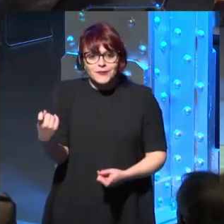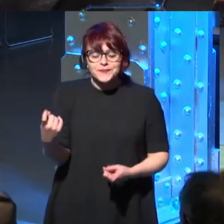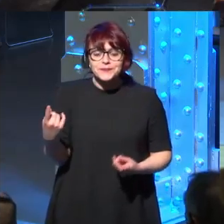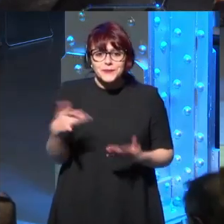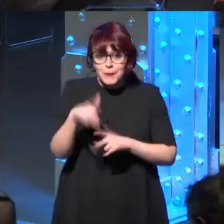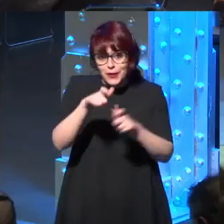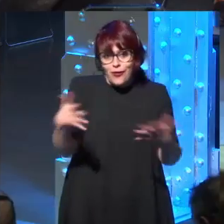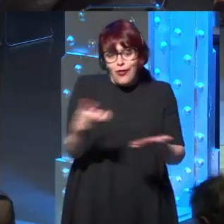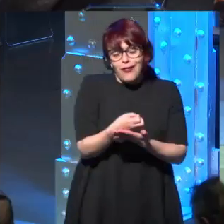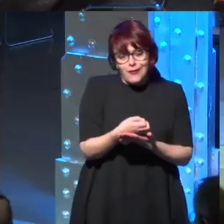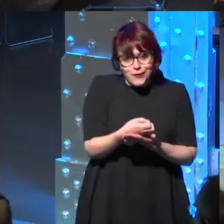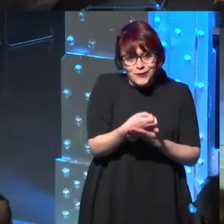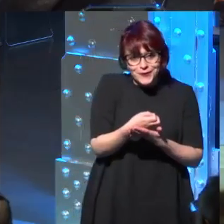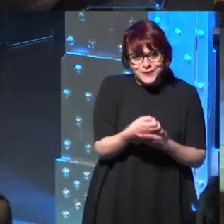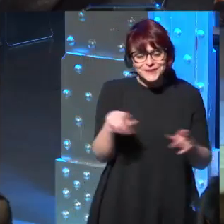this.